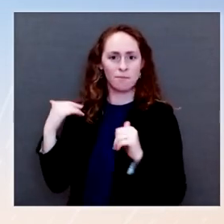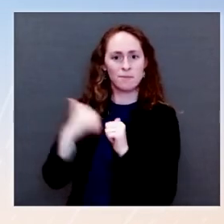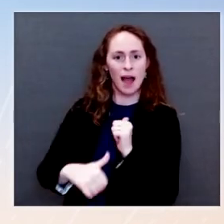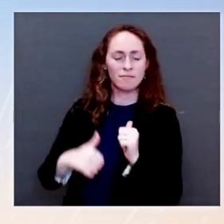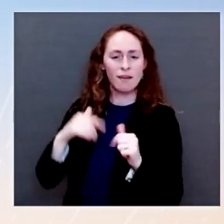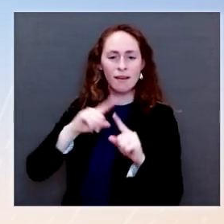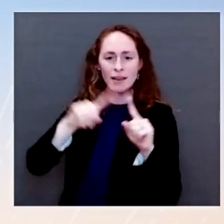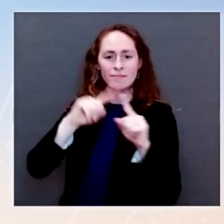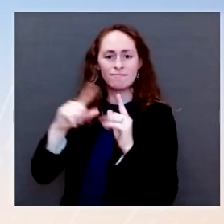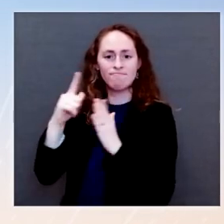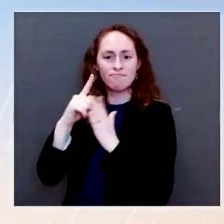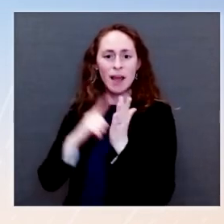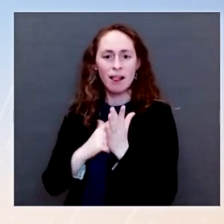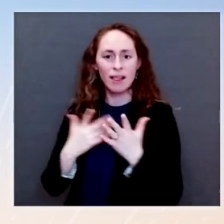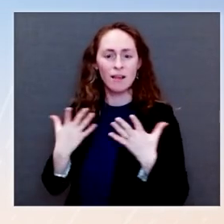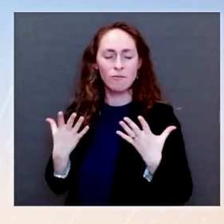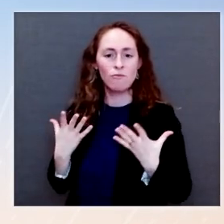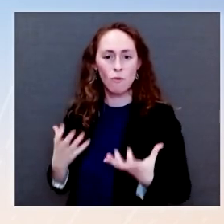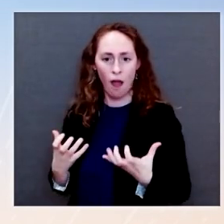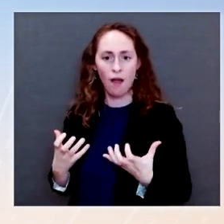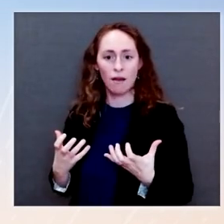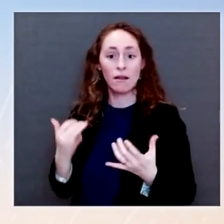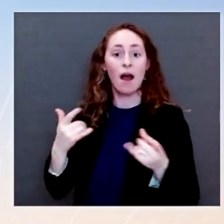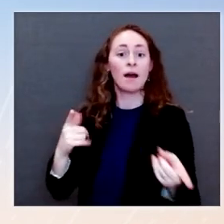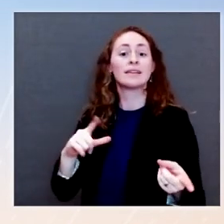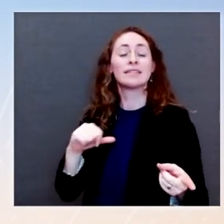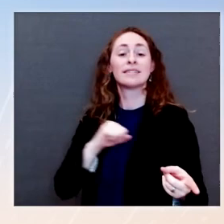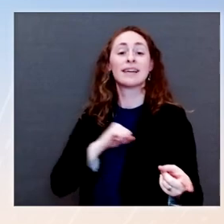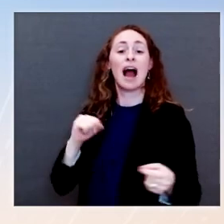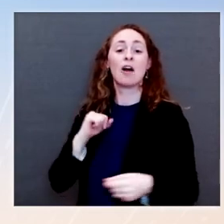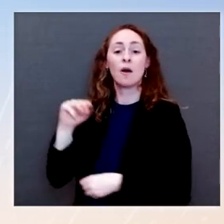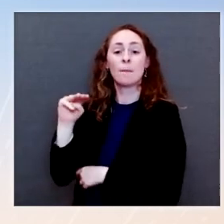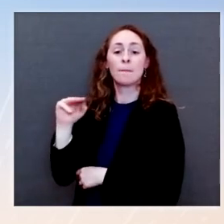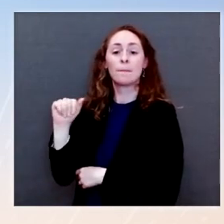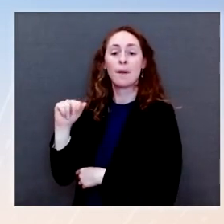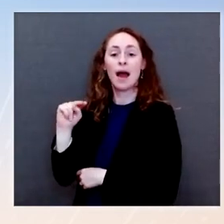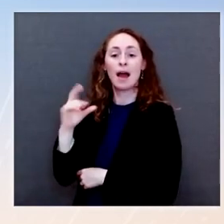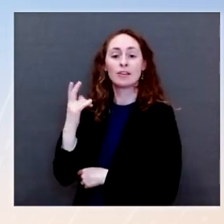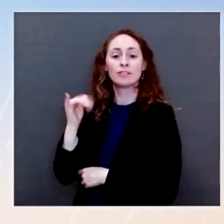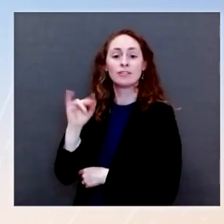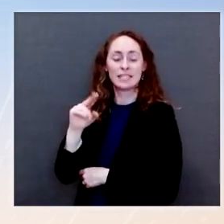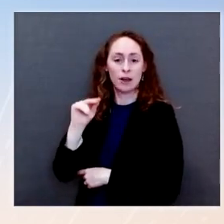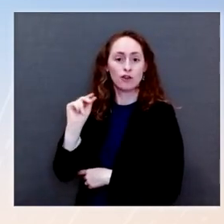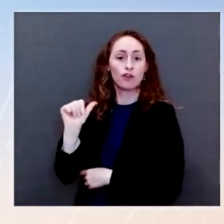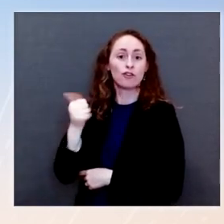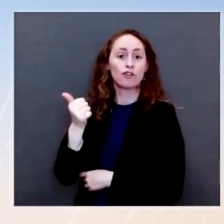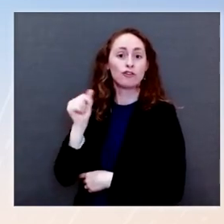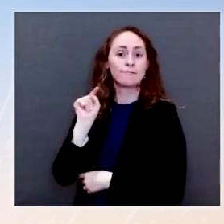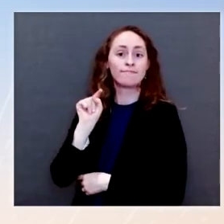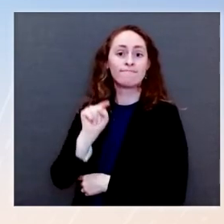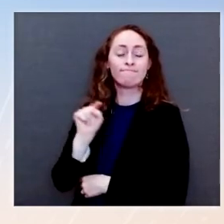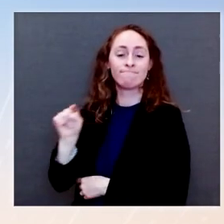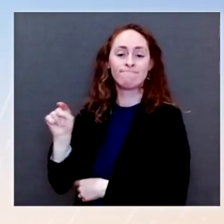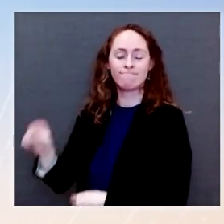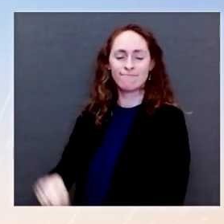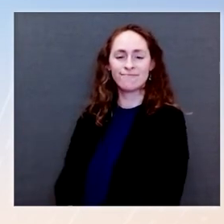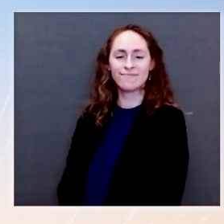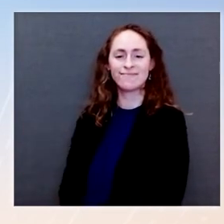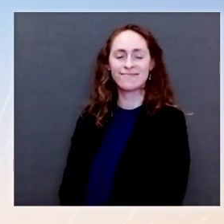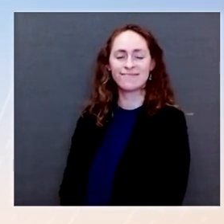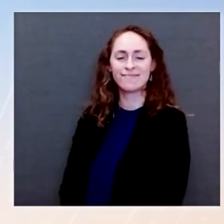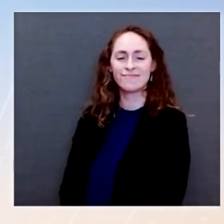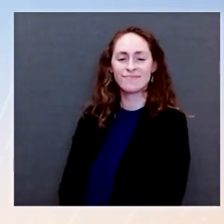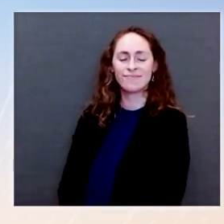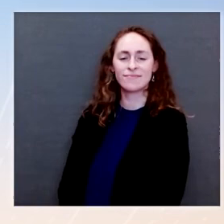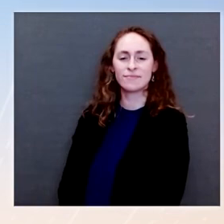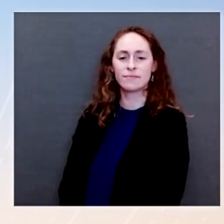with them, are they confident that something can actually get done in these next couple of weeks with those individual people? I